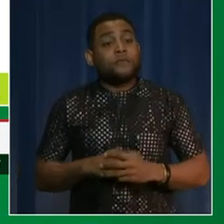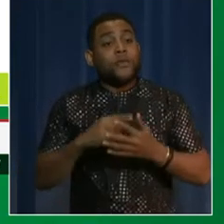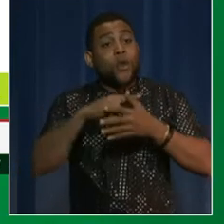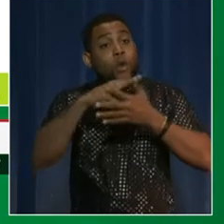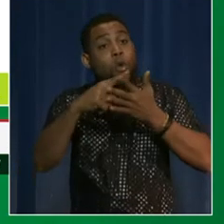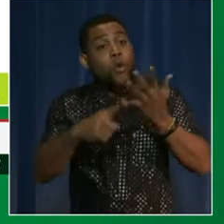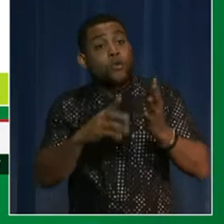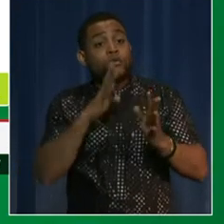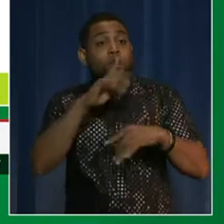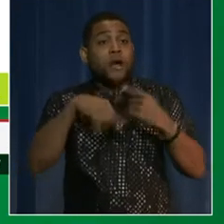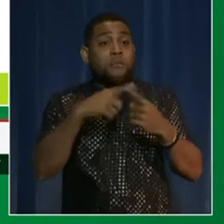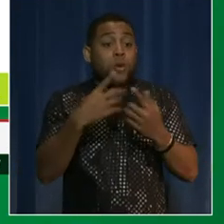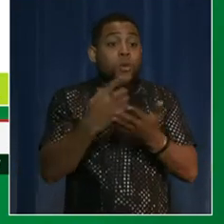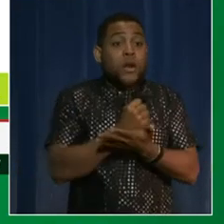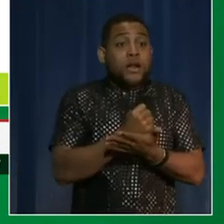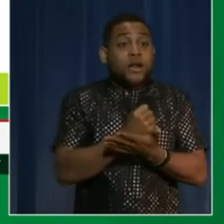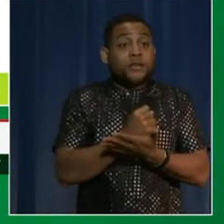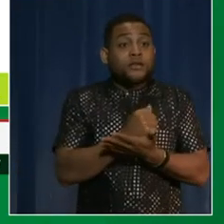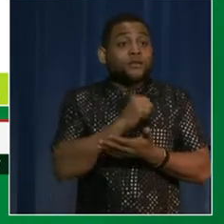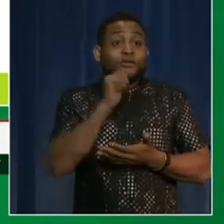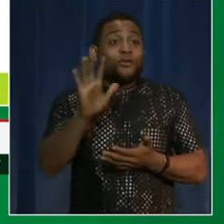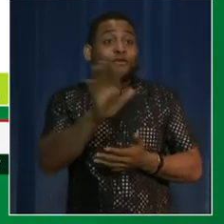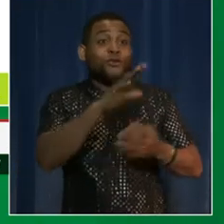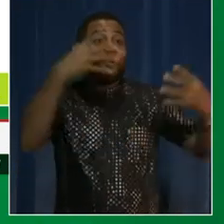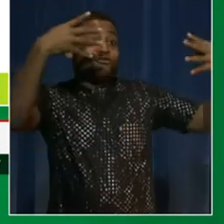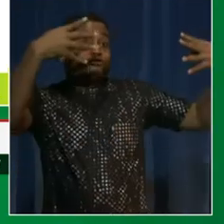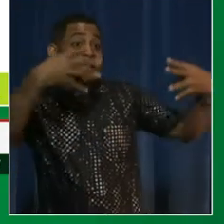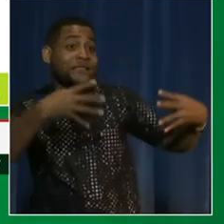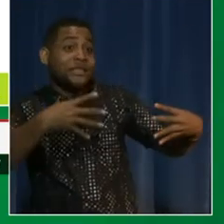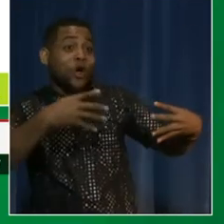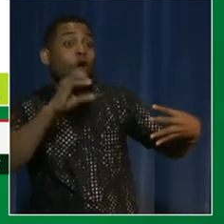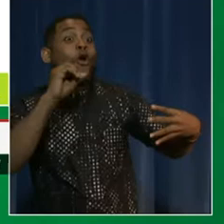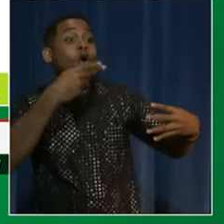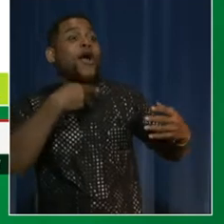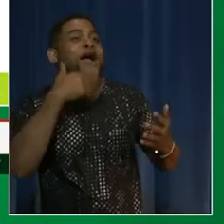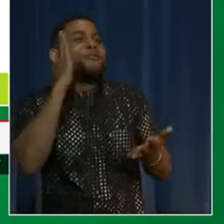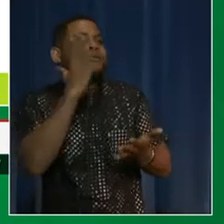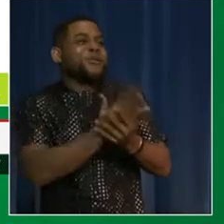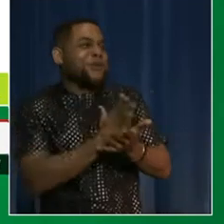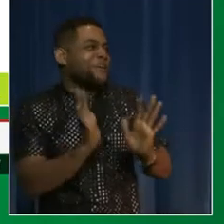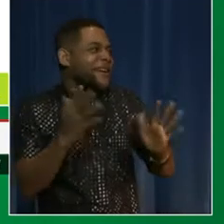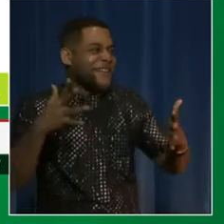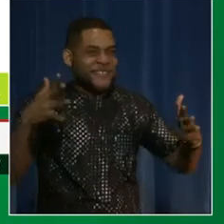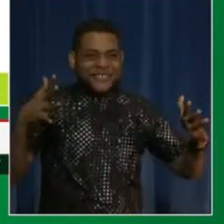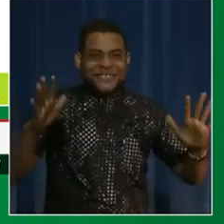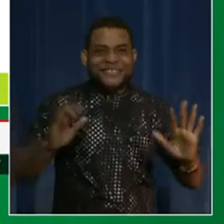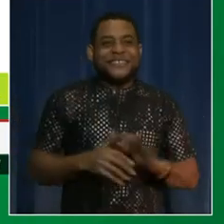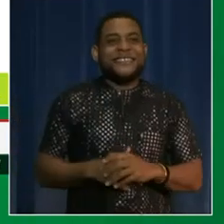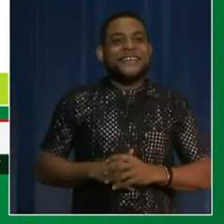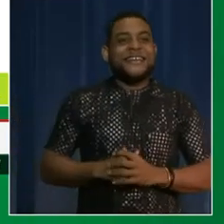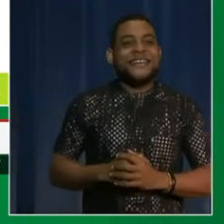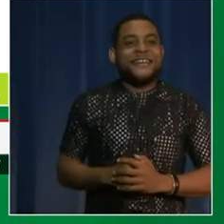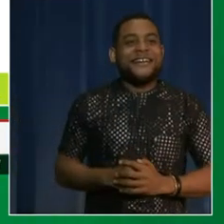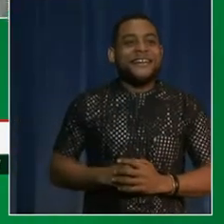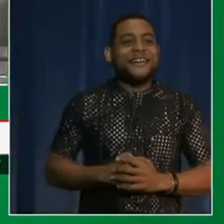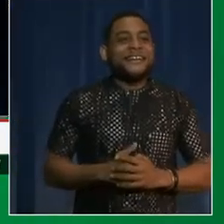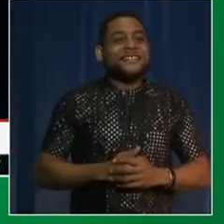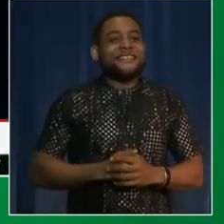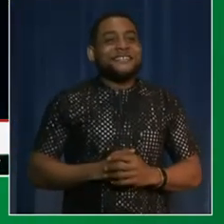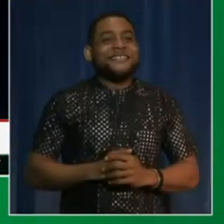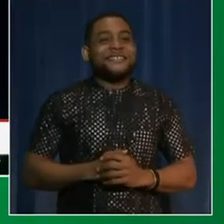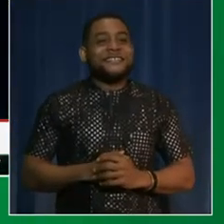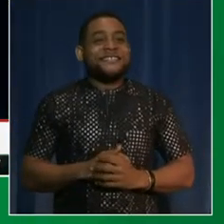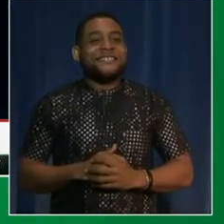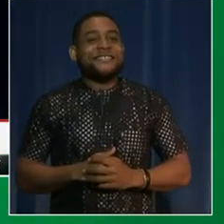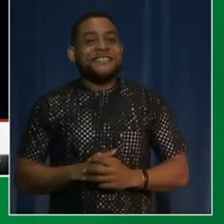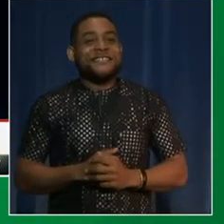brackets. All right, I'll stop there. All right, so we will